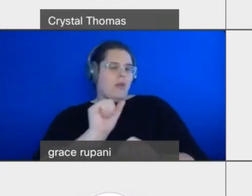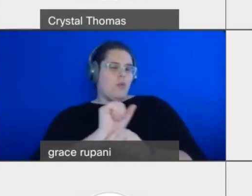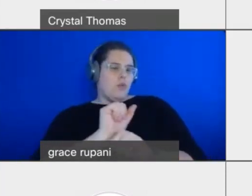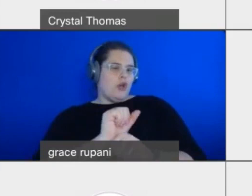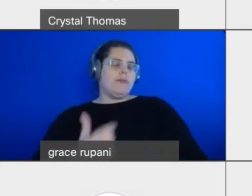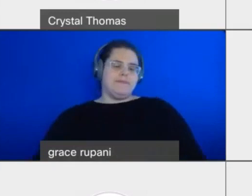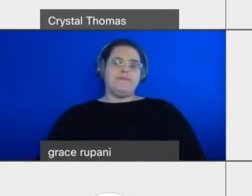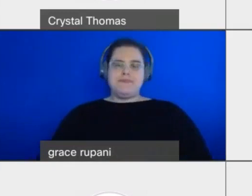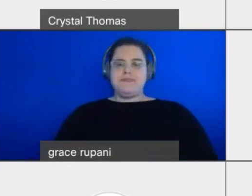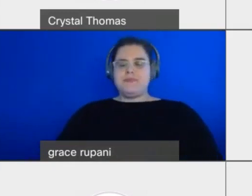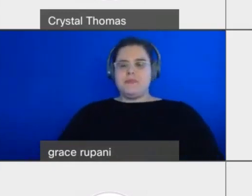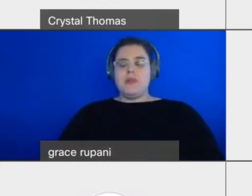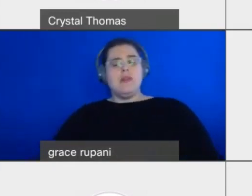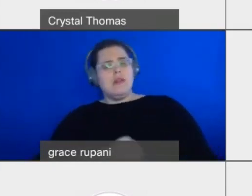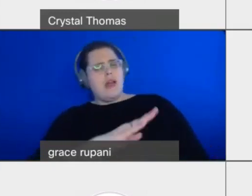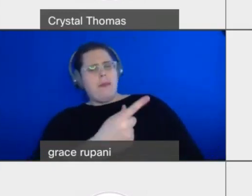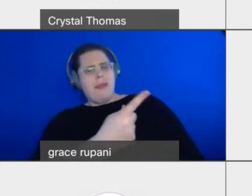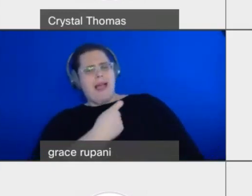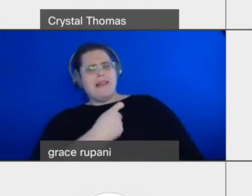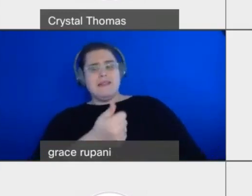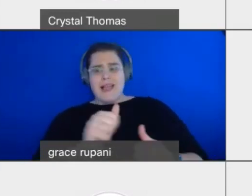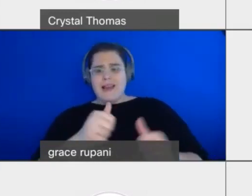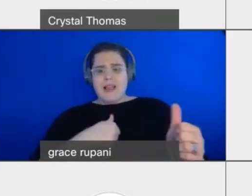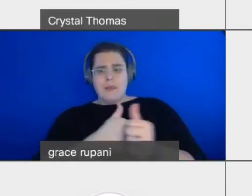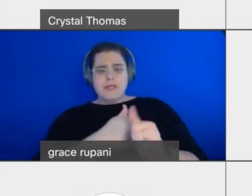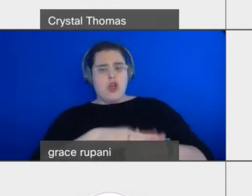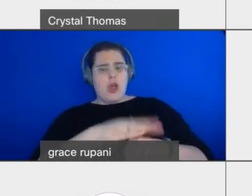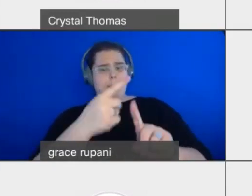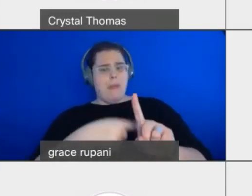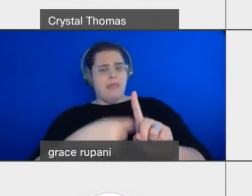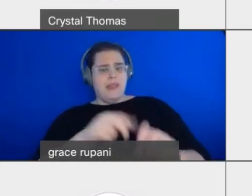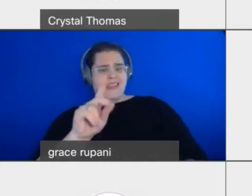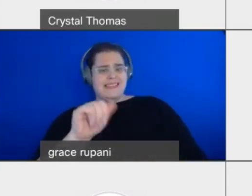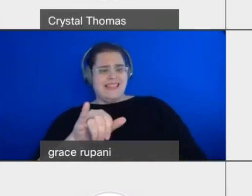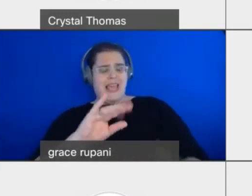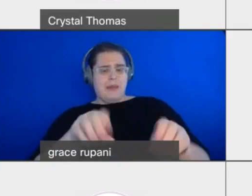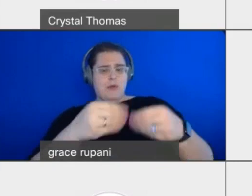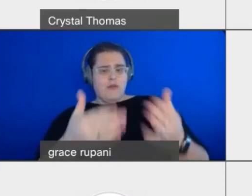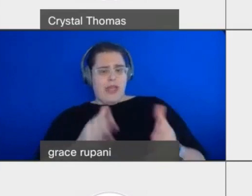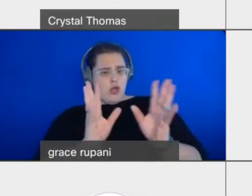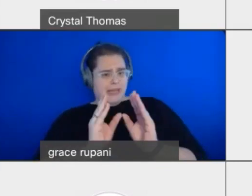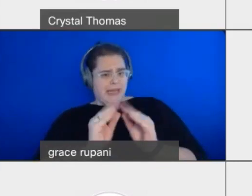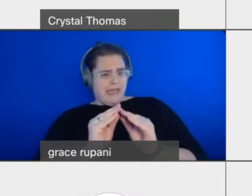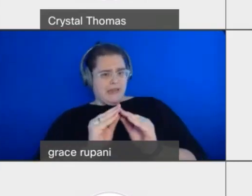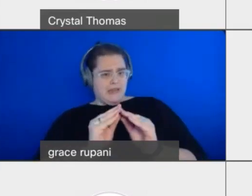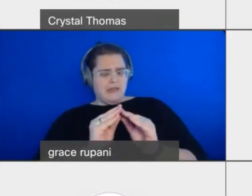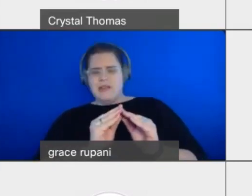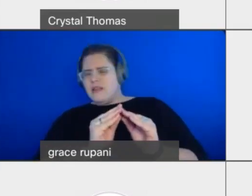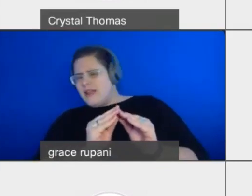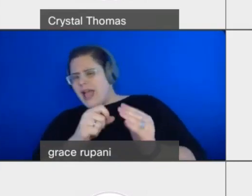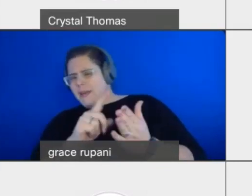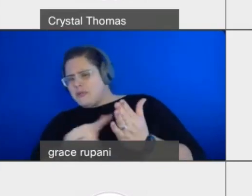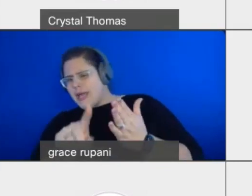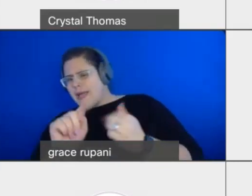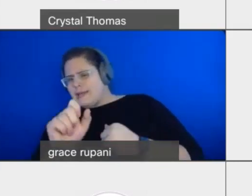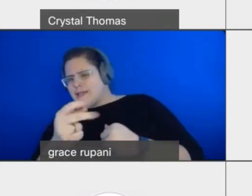Is there an update on the day provider meeting? I'm looking for Tasha to send her